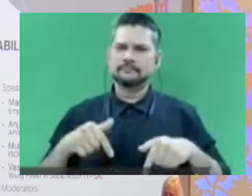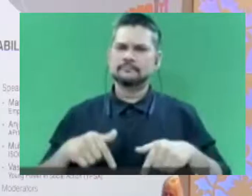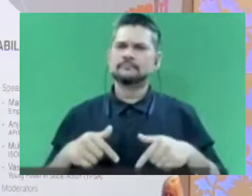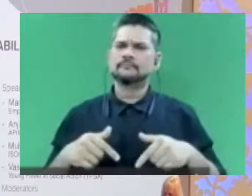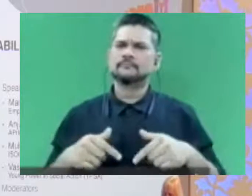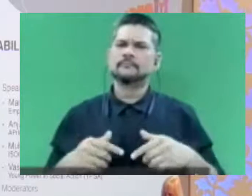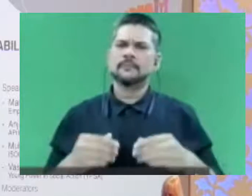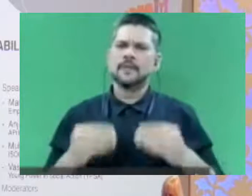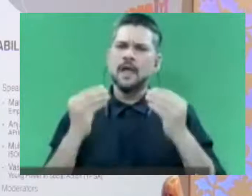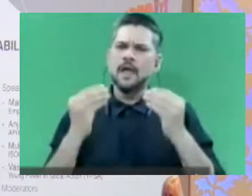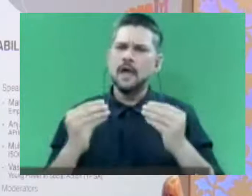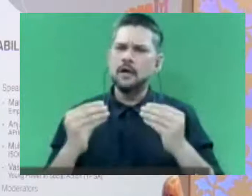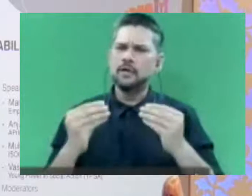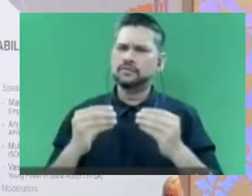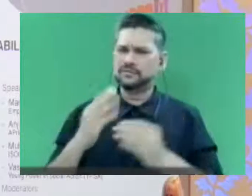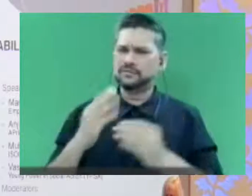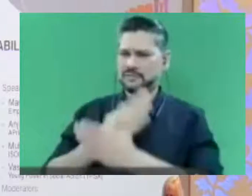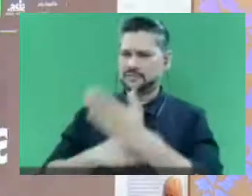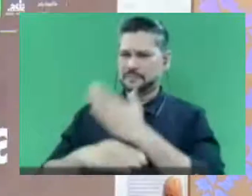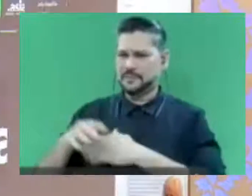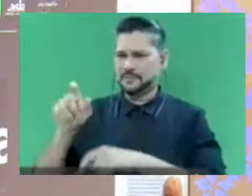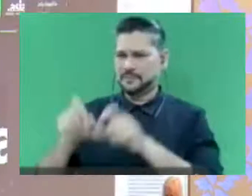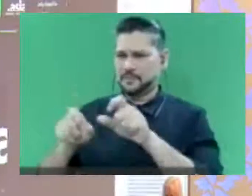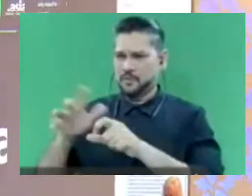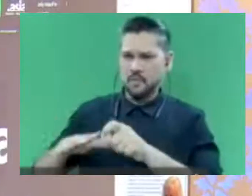the disability voice in internet governance.